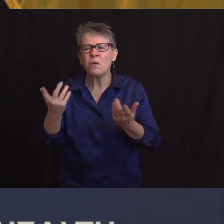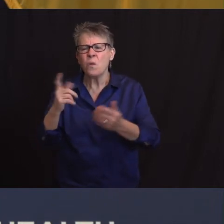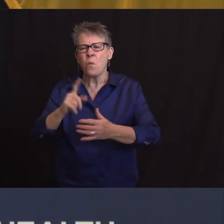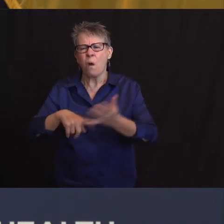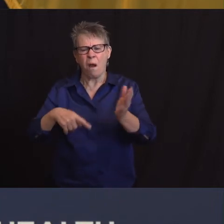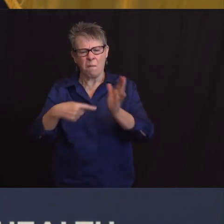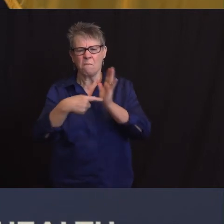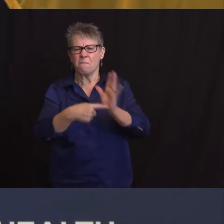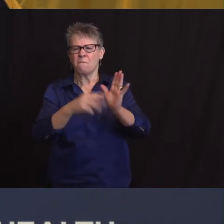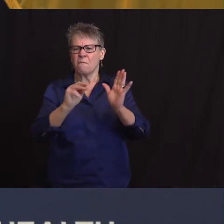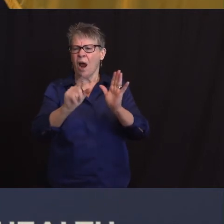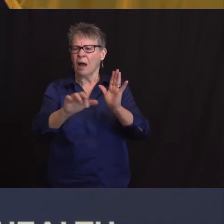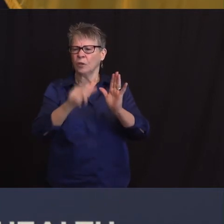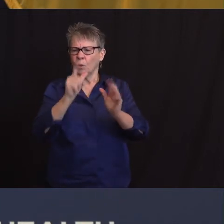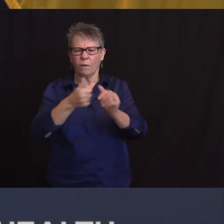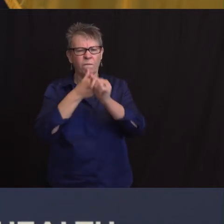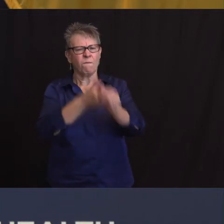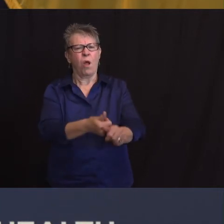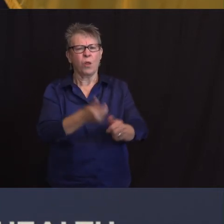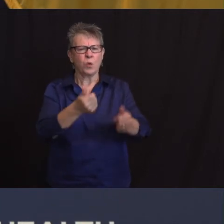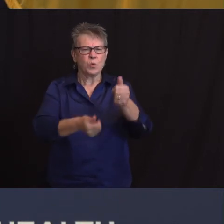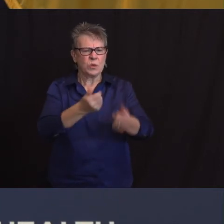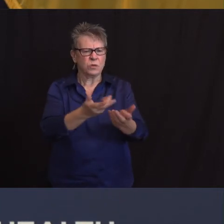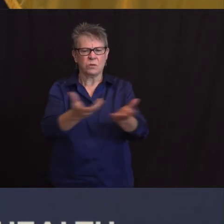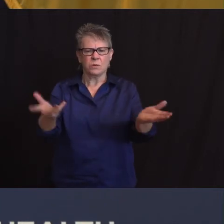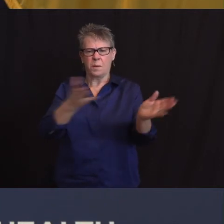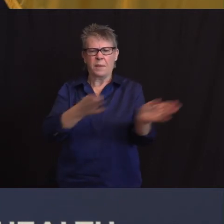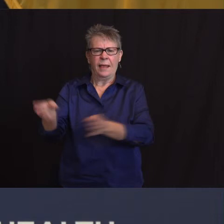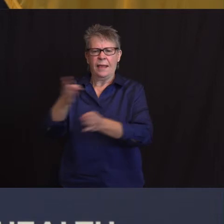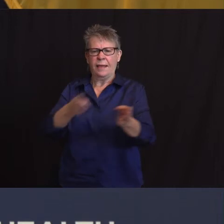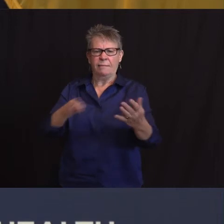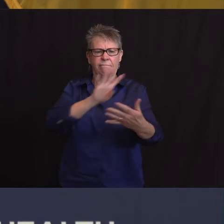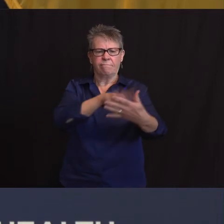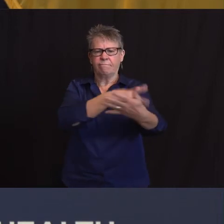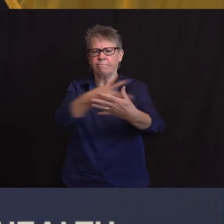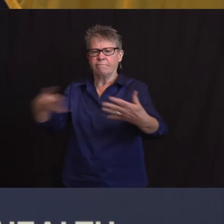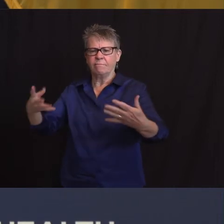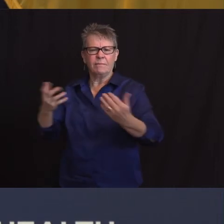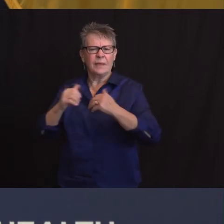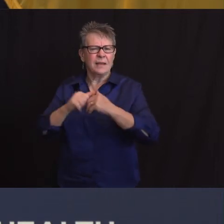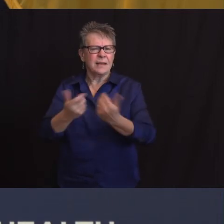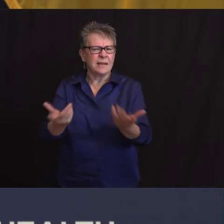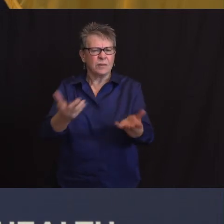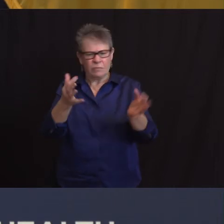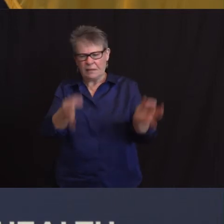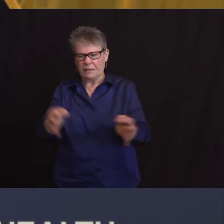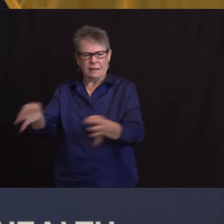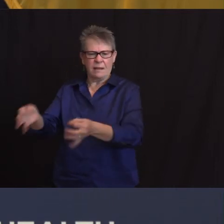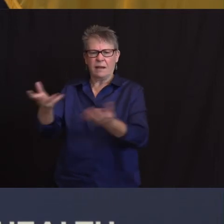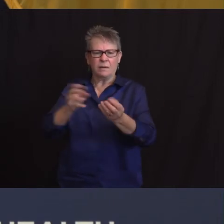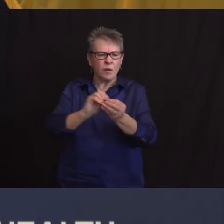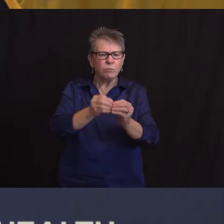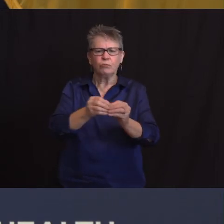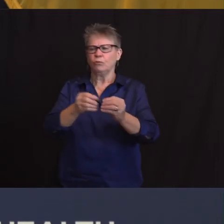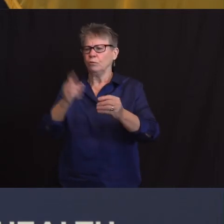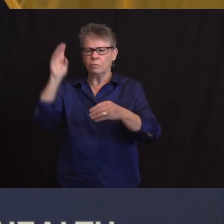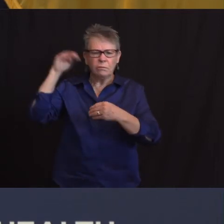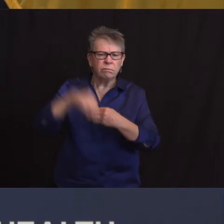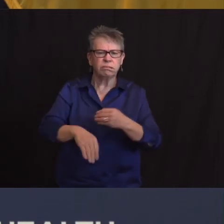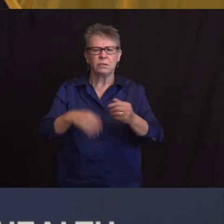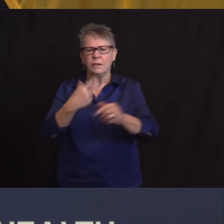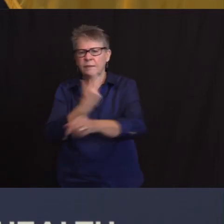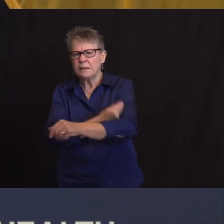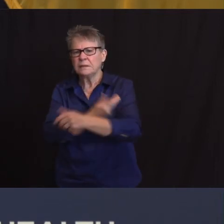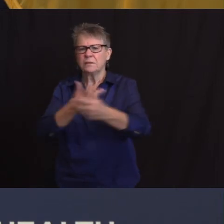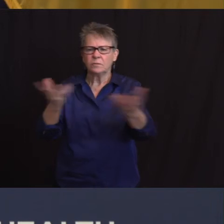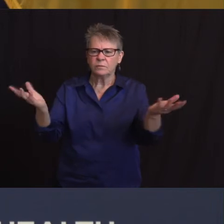with the vaccines, how significant of a role will it play? Thank you. Judy, I'll start and